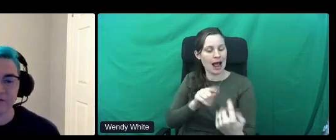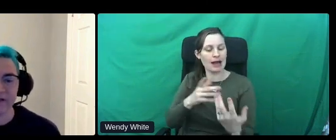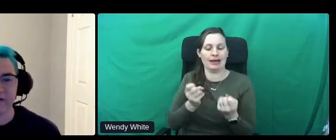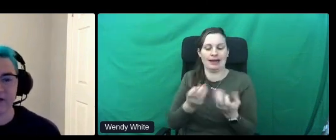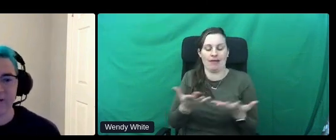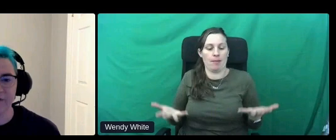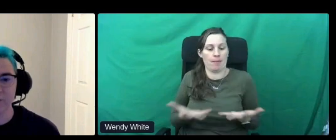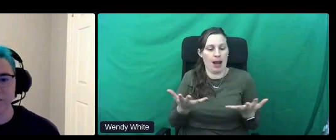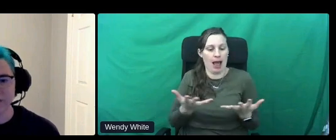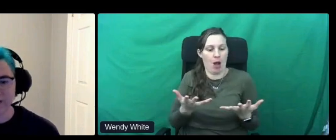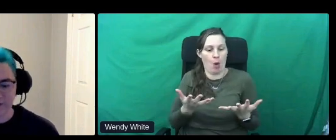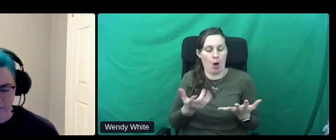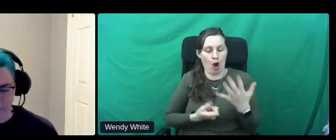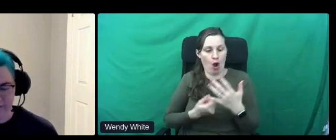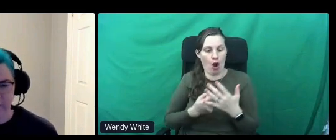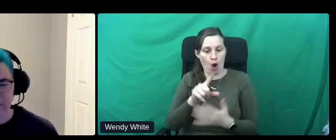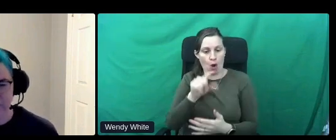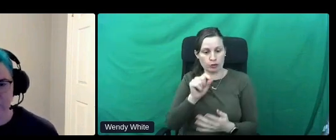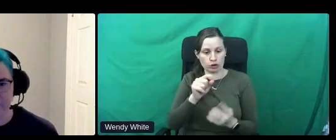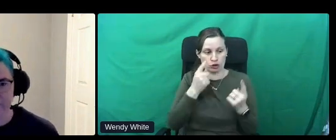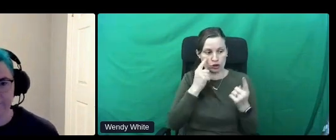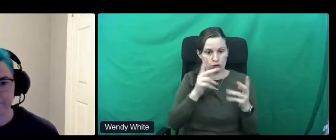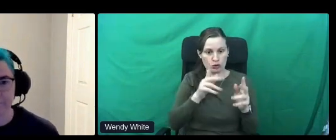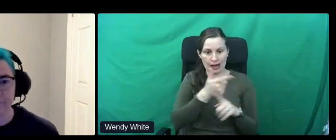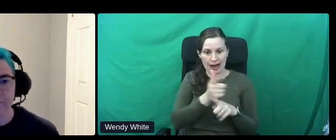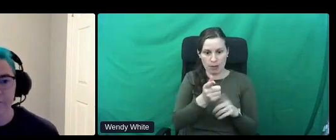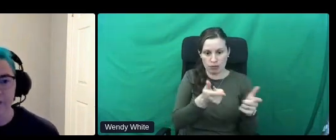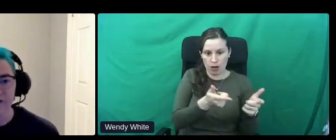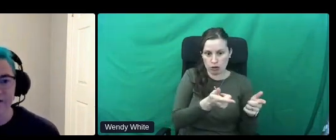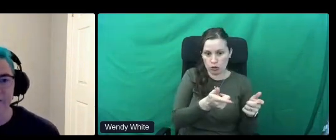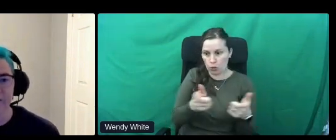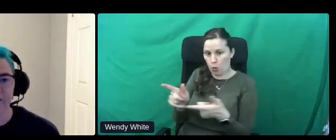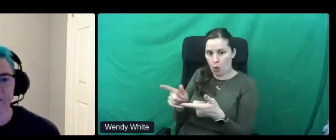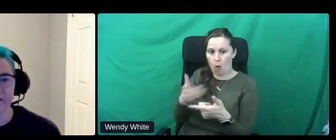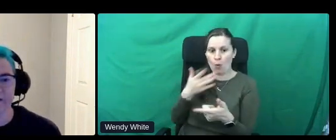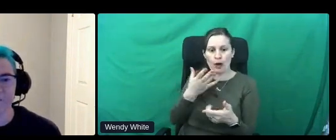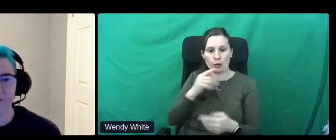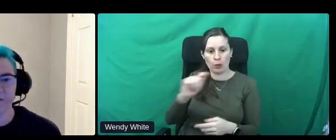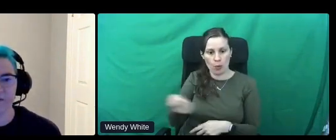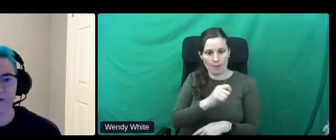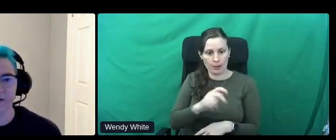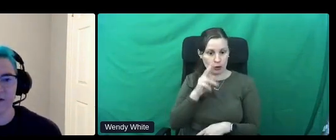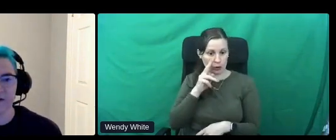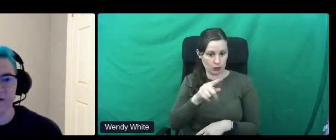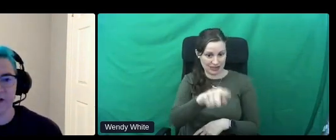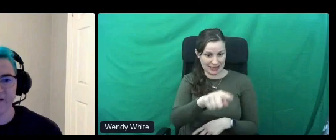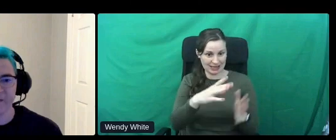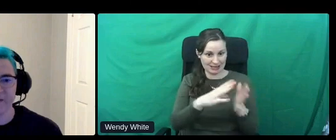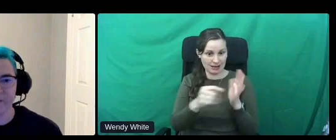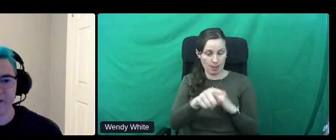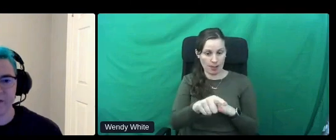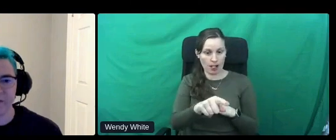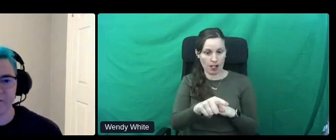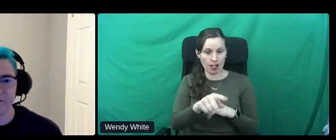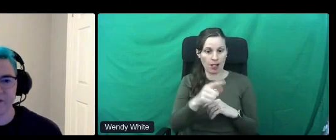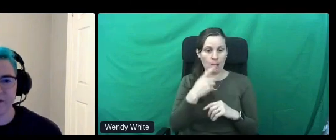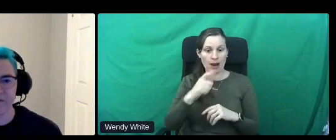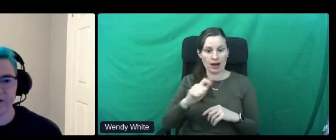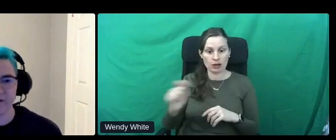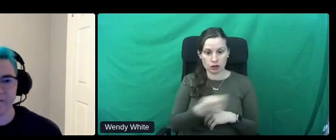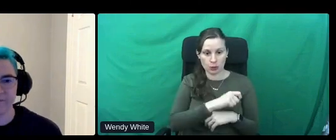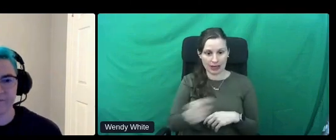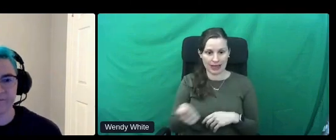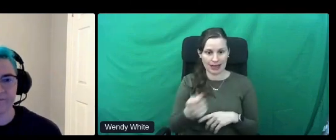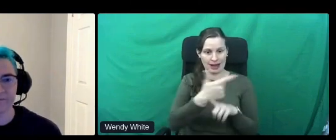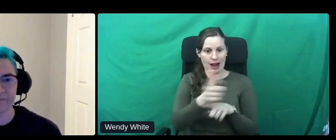automatically rotate their camera towards enemies while swinging their weapon. So you can see in this example, as we swing, we're rotating